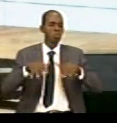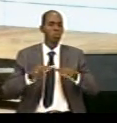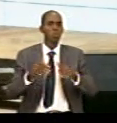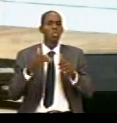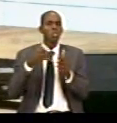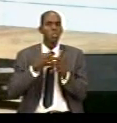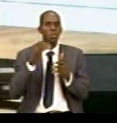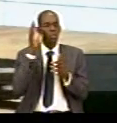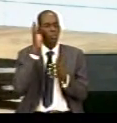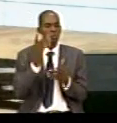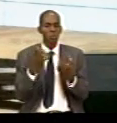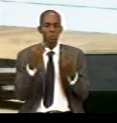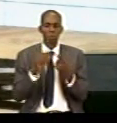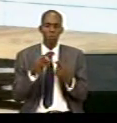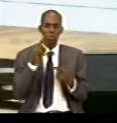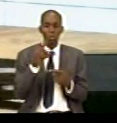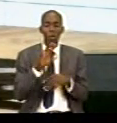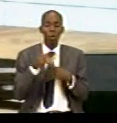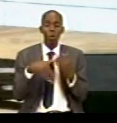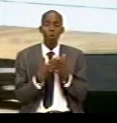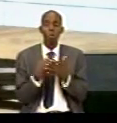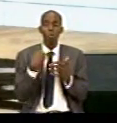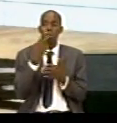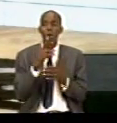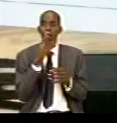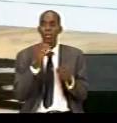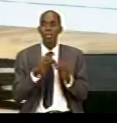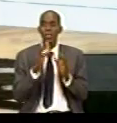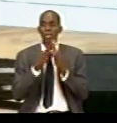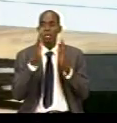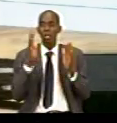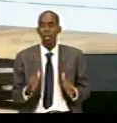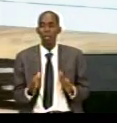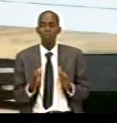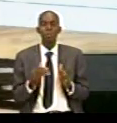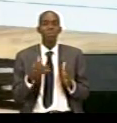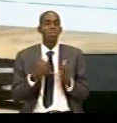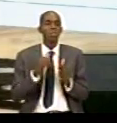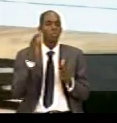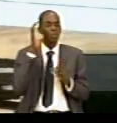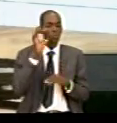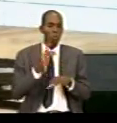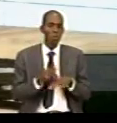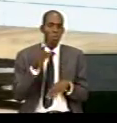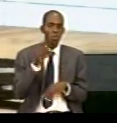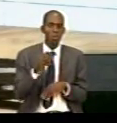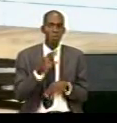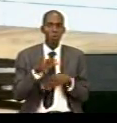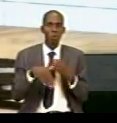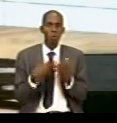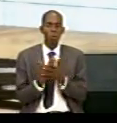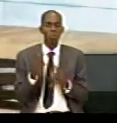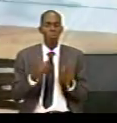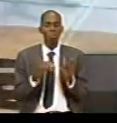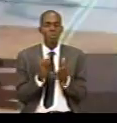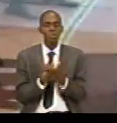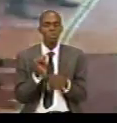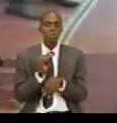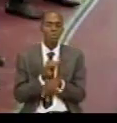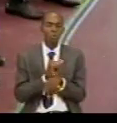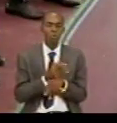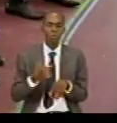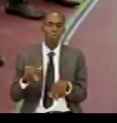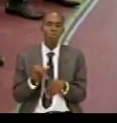their homes, in their houses, it will affect them. Those who are working at the mill, at the factory, it will affect